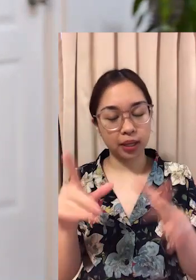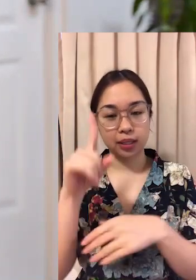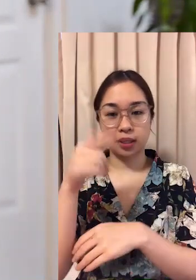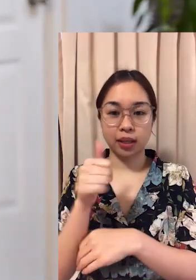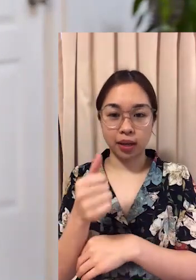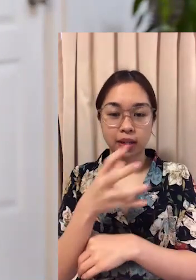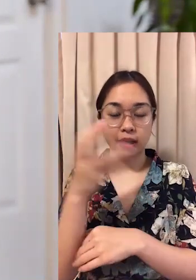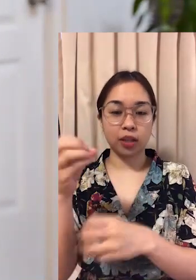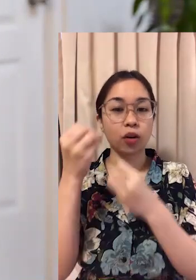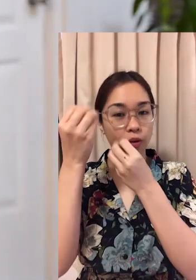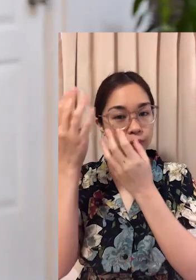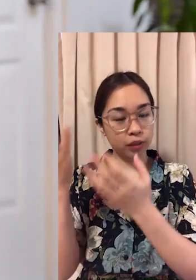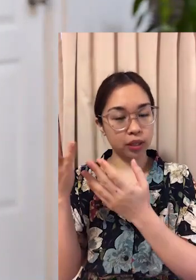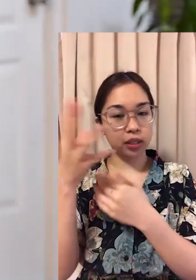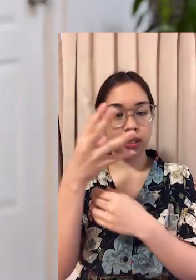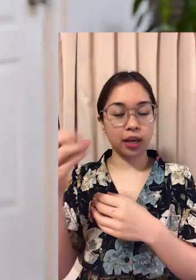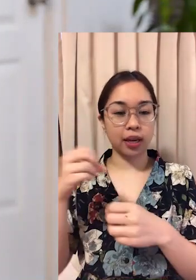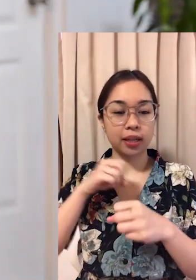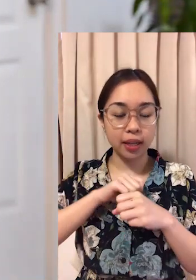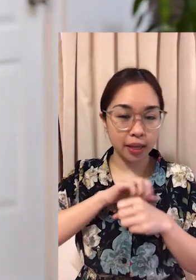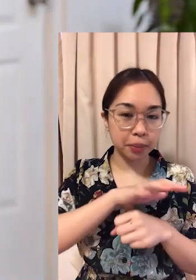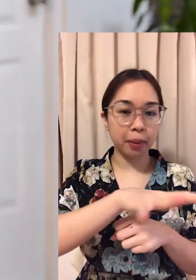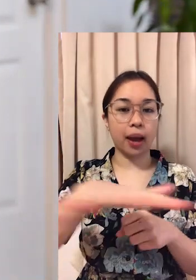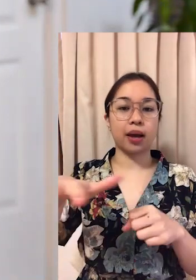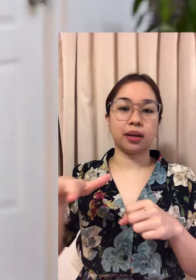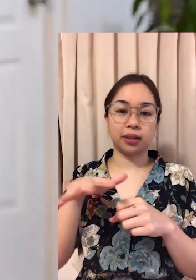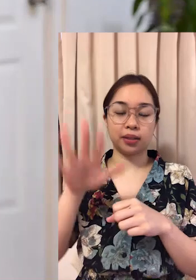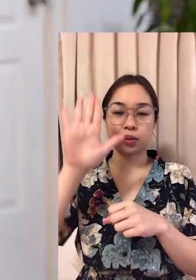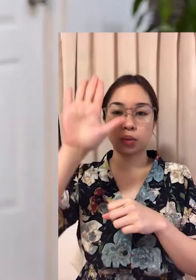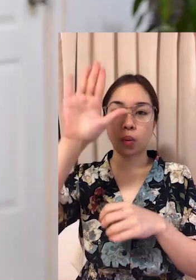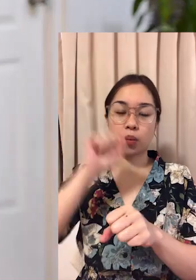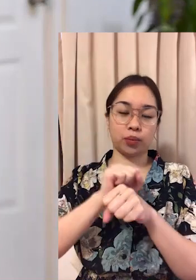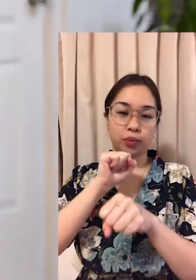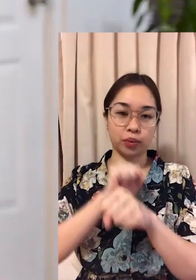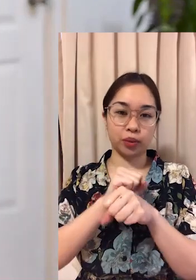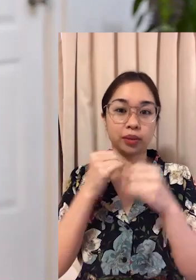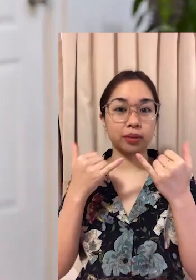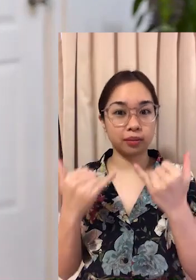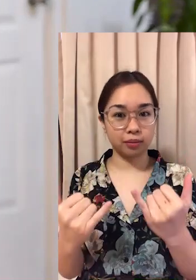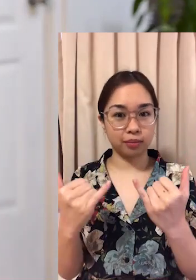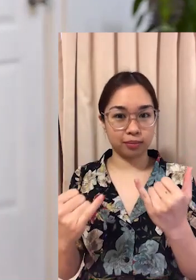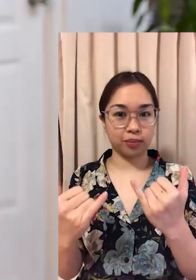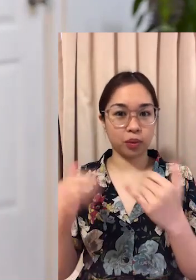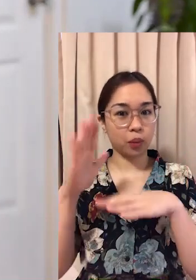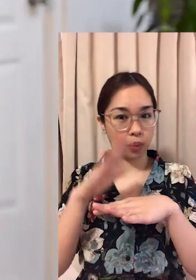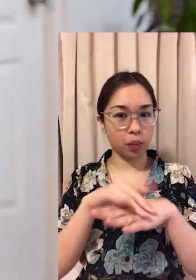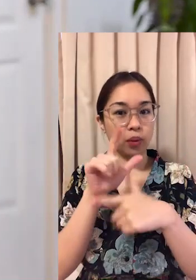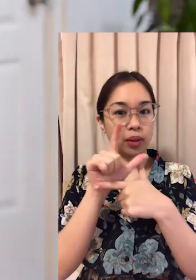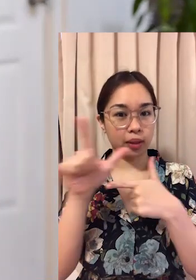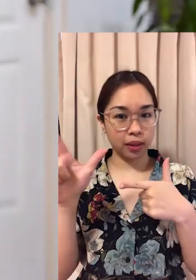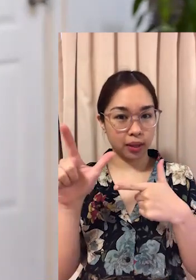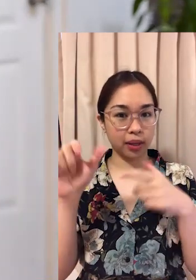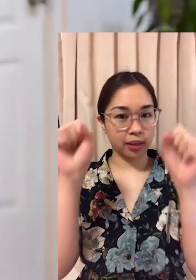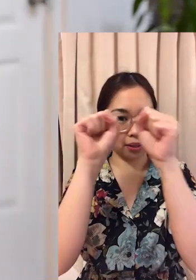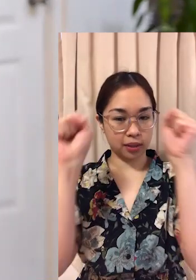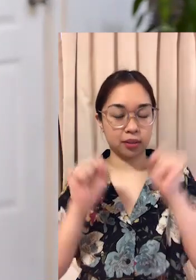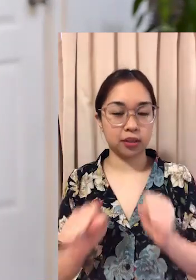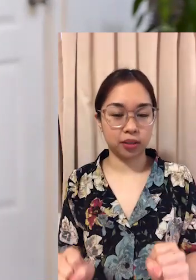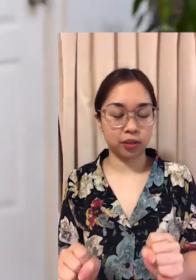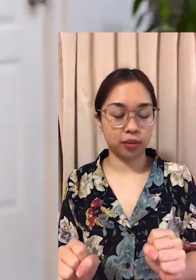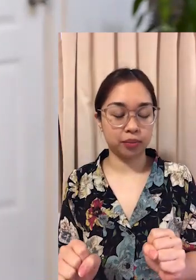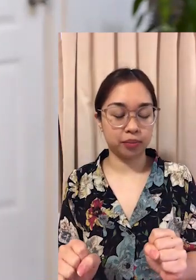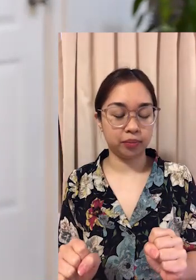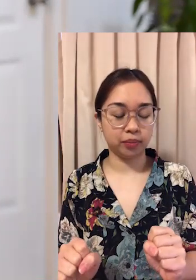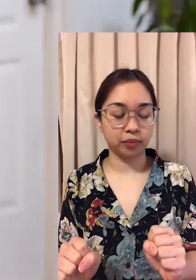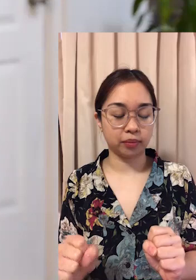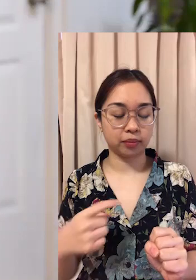glory, and expand Your work in this growing digital season. Multiply them according to Your goodwill. We pray